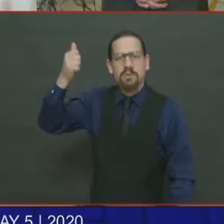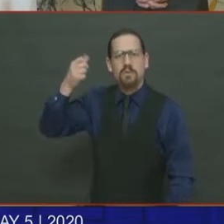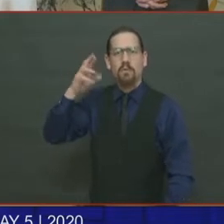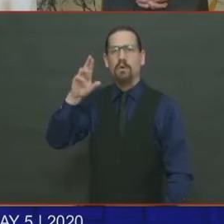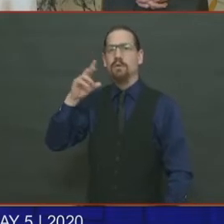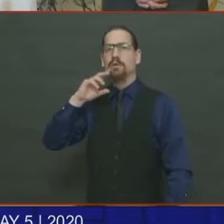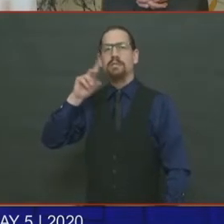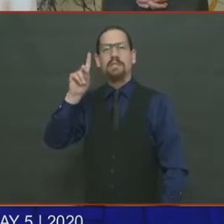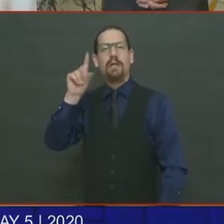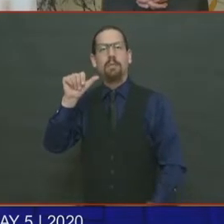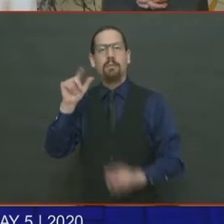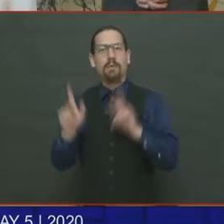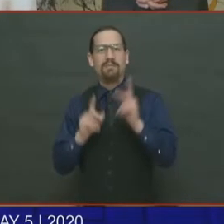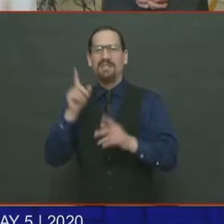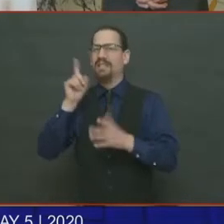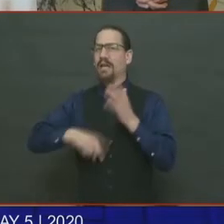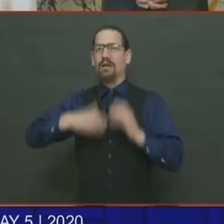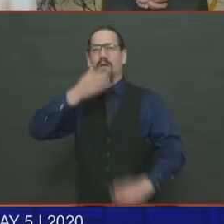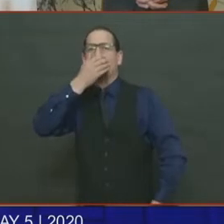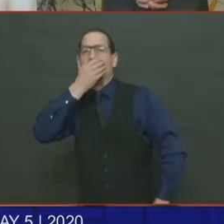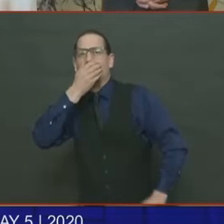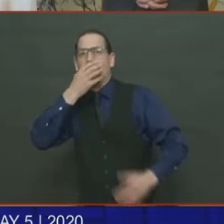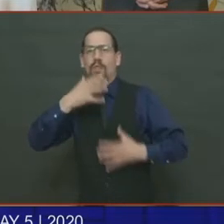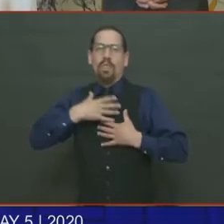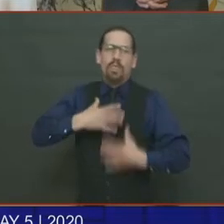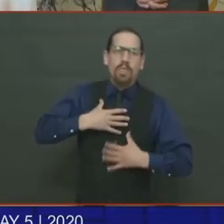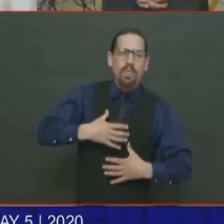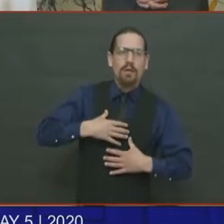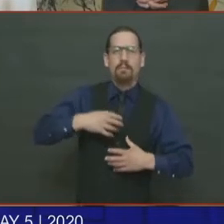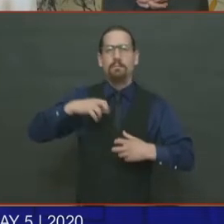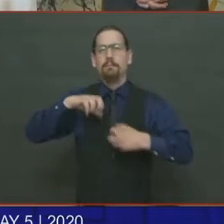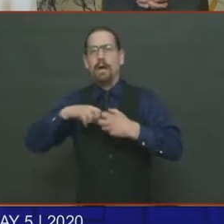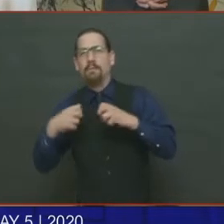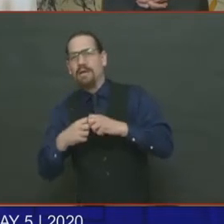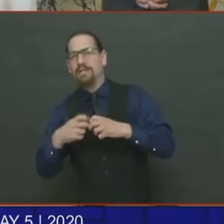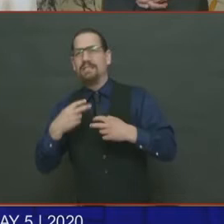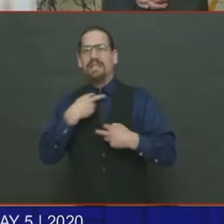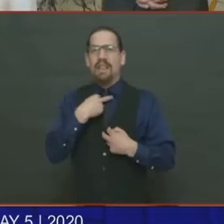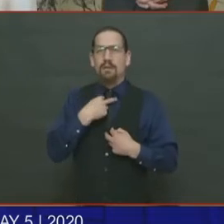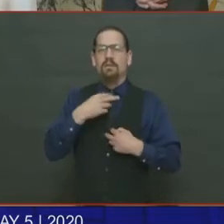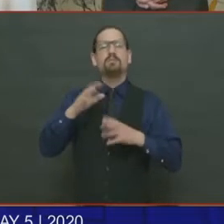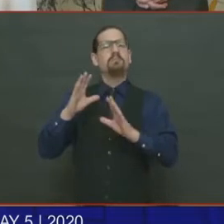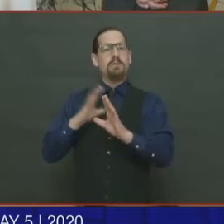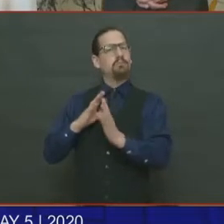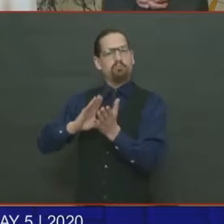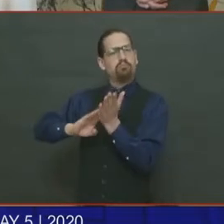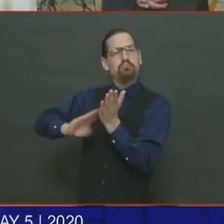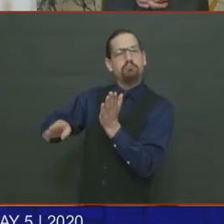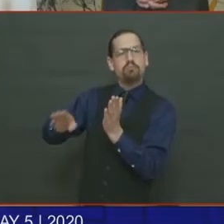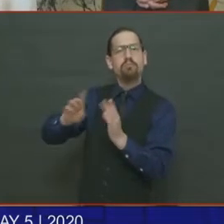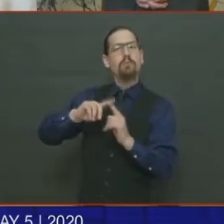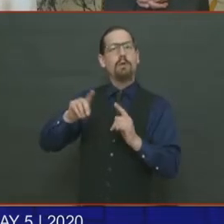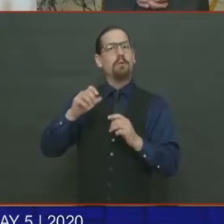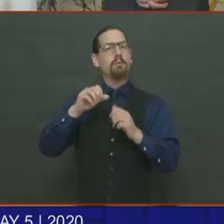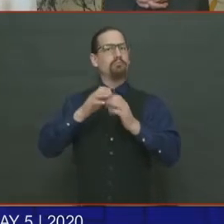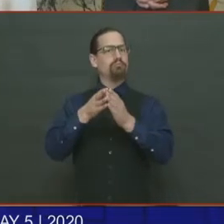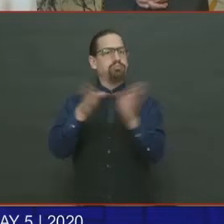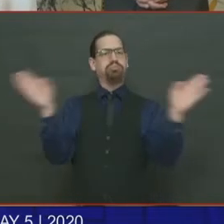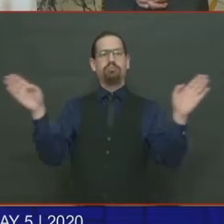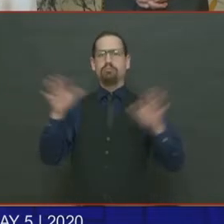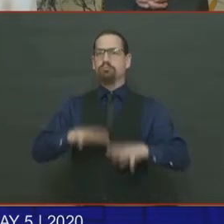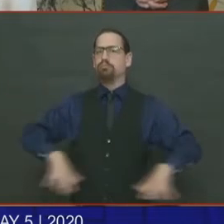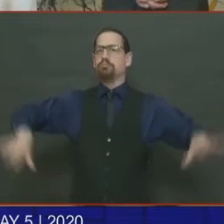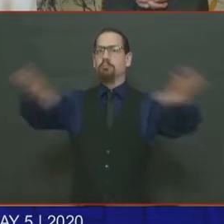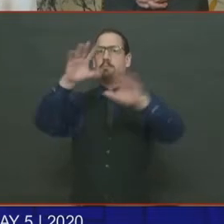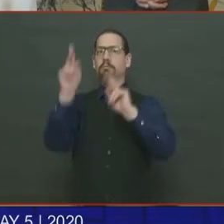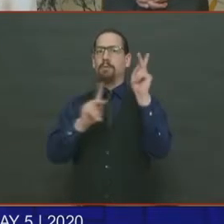And that guidance will all be put out on Friday, and the executive order will become in effect on Friday. But I'm telling